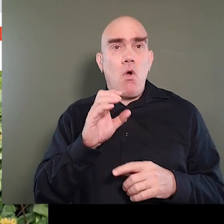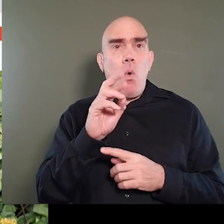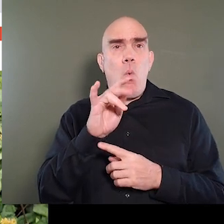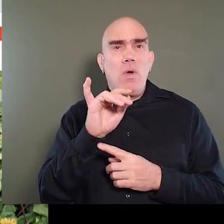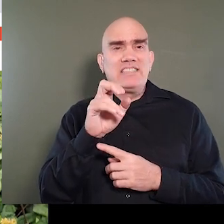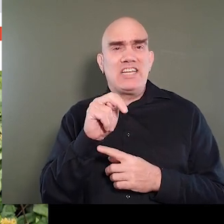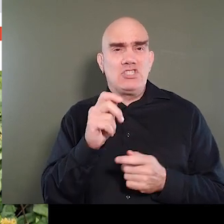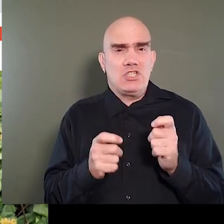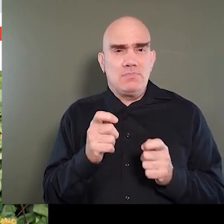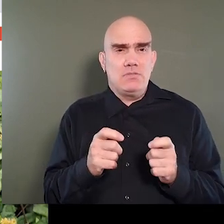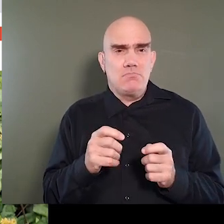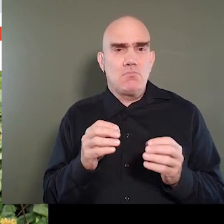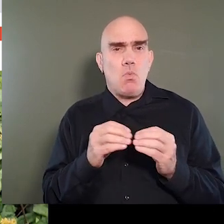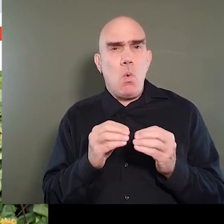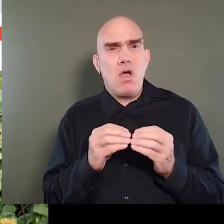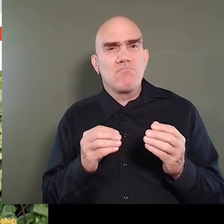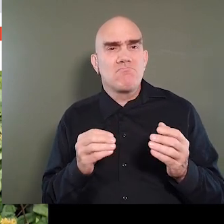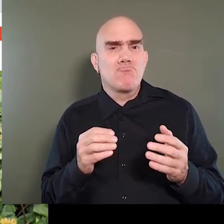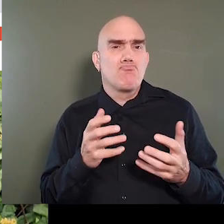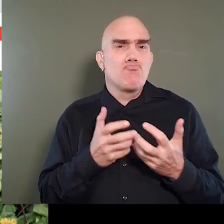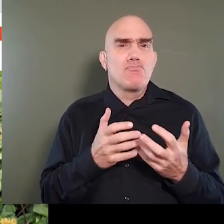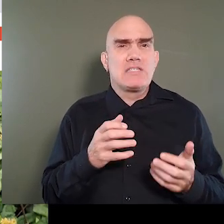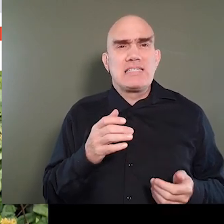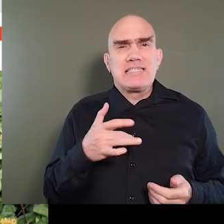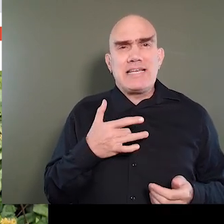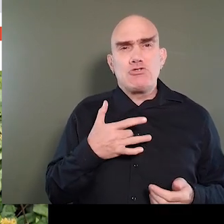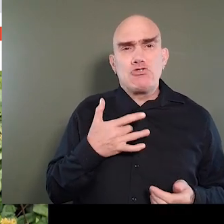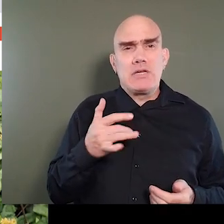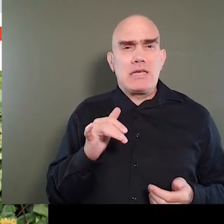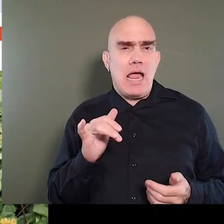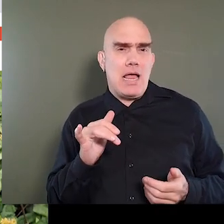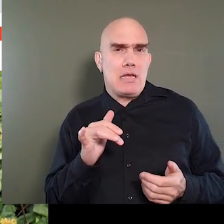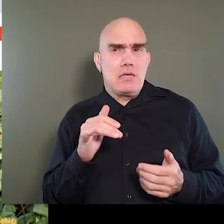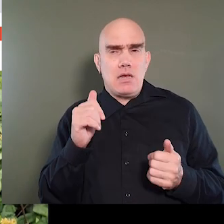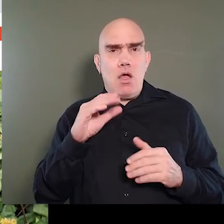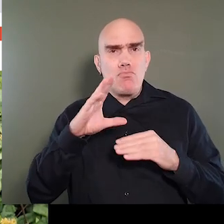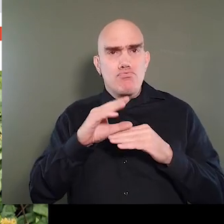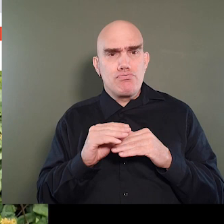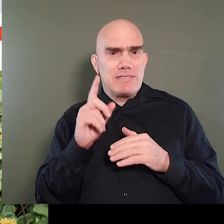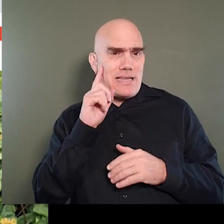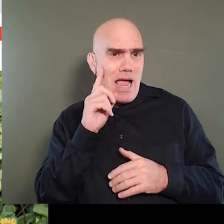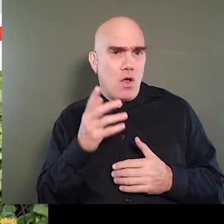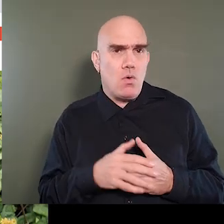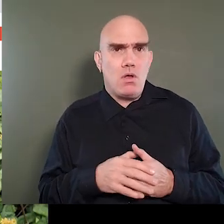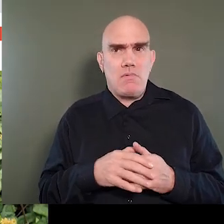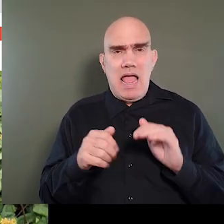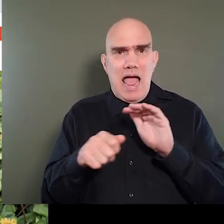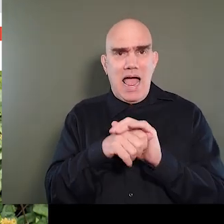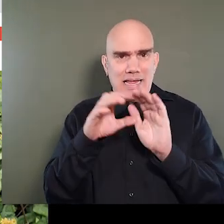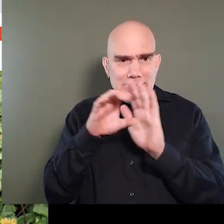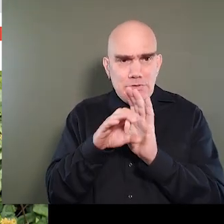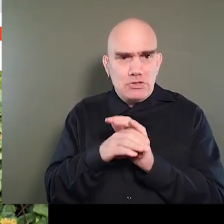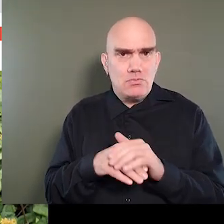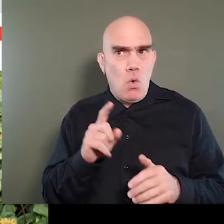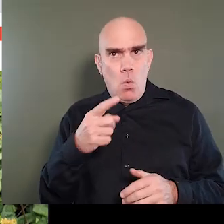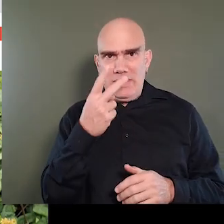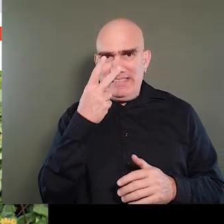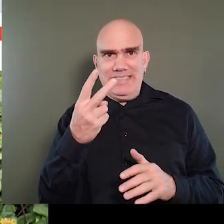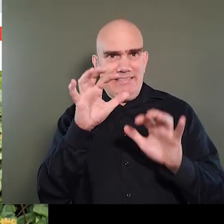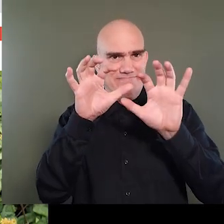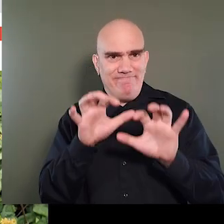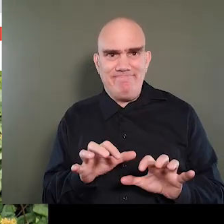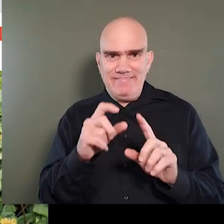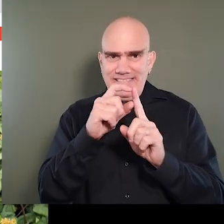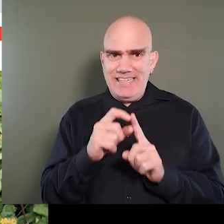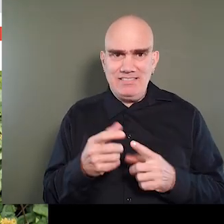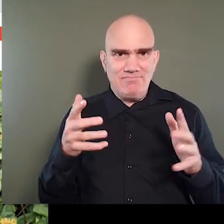adjustments. These are more sensory adjustments, so they include muting all sounds, hiding the images, only viewing the text on the website in read